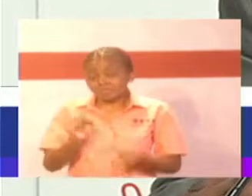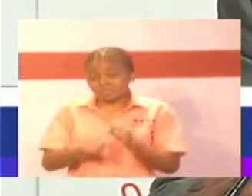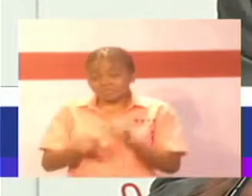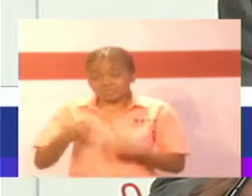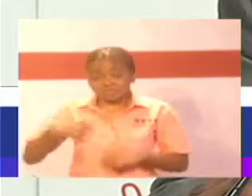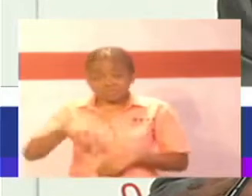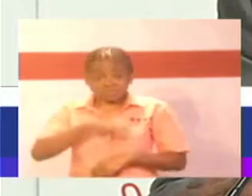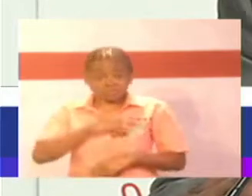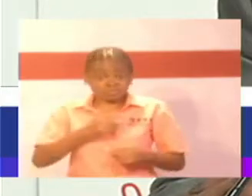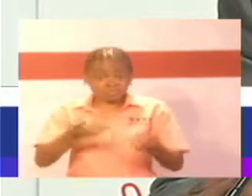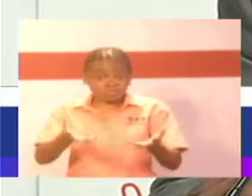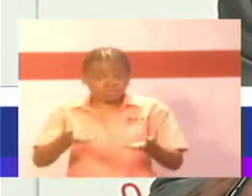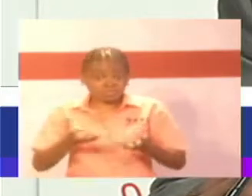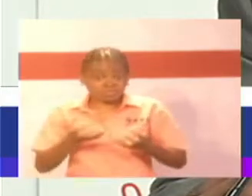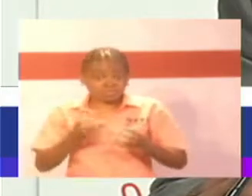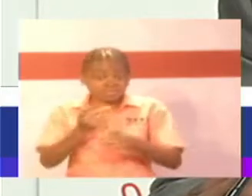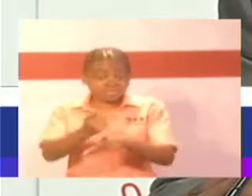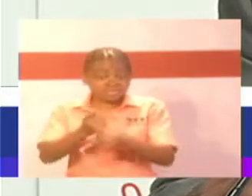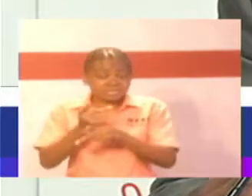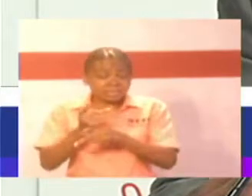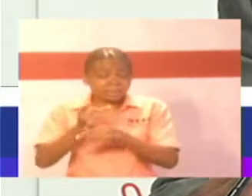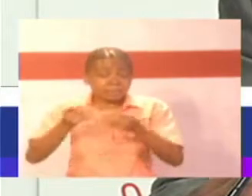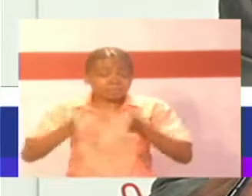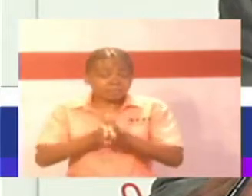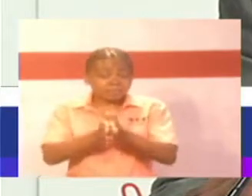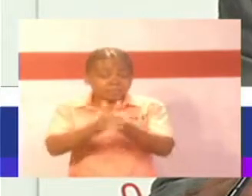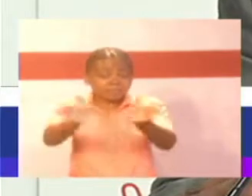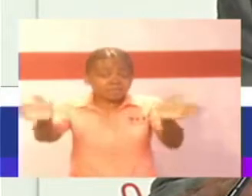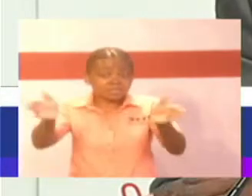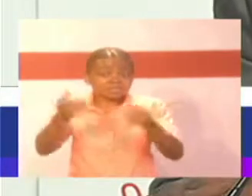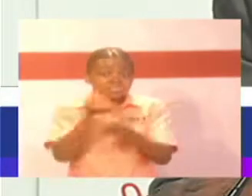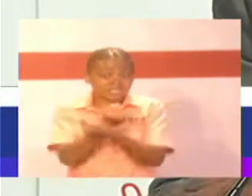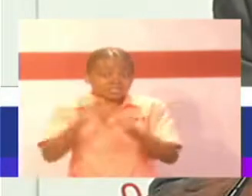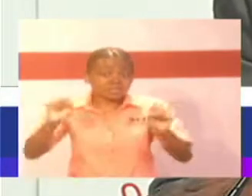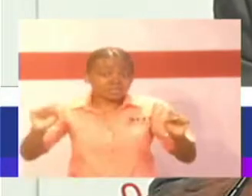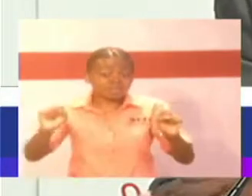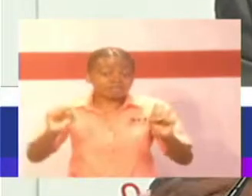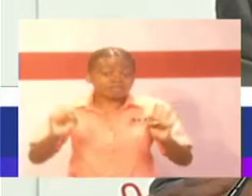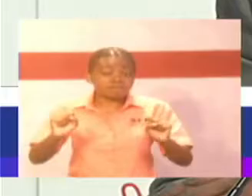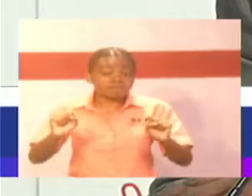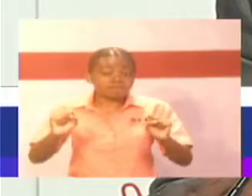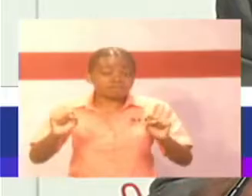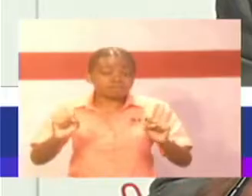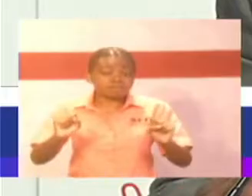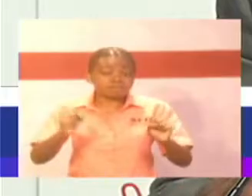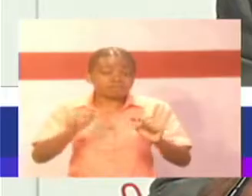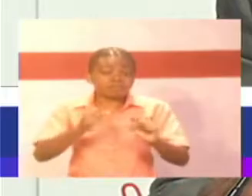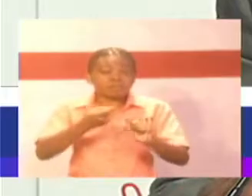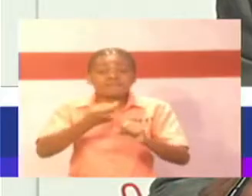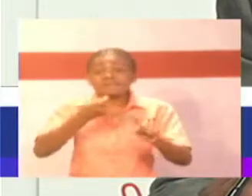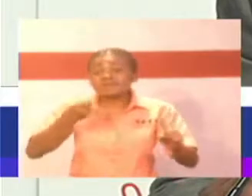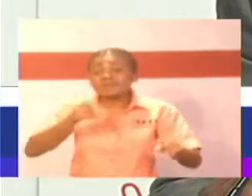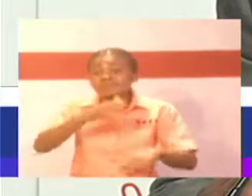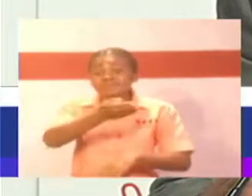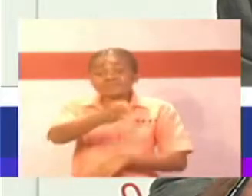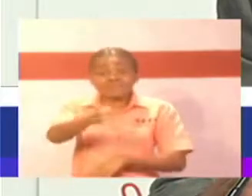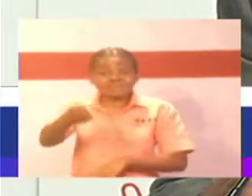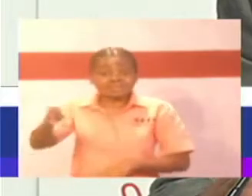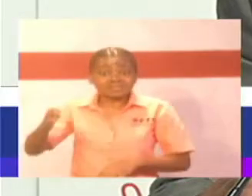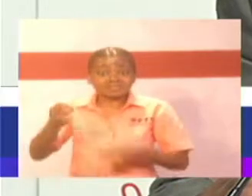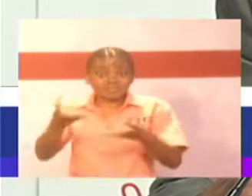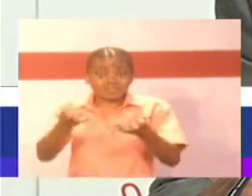to keep the population as safe as possible from as much as possible, and therefore we want to take this opportunity